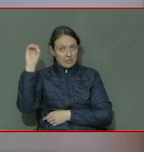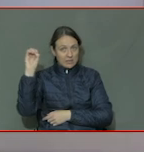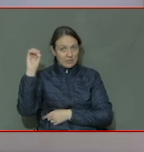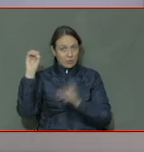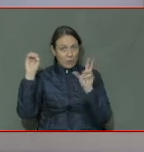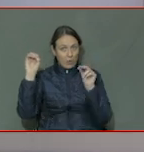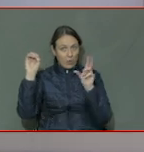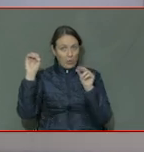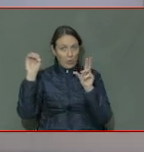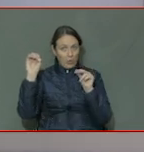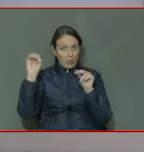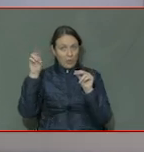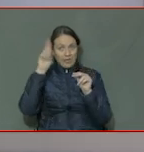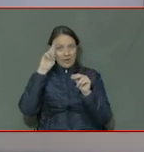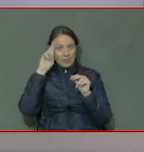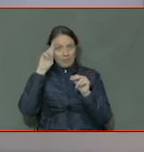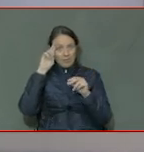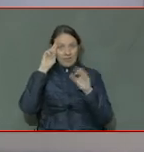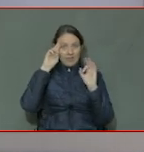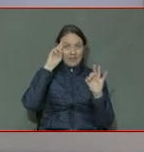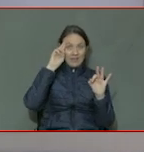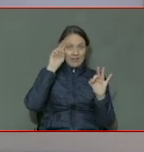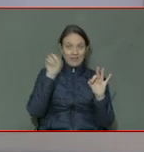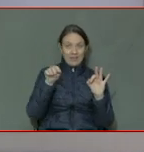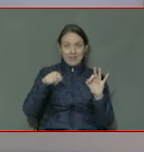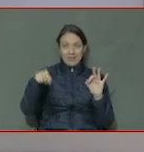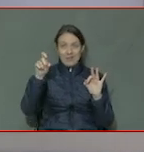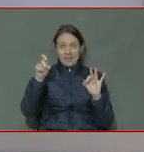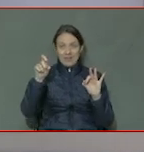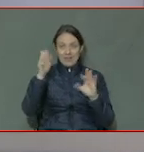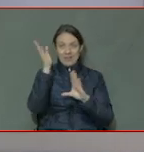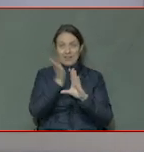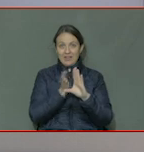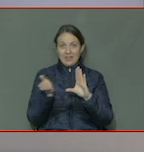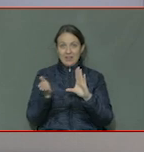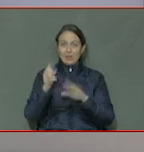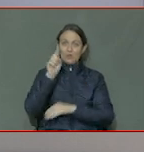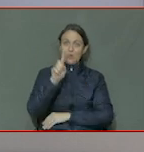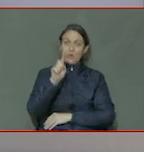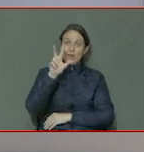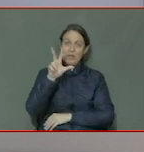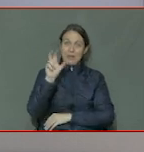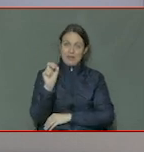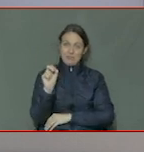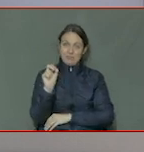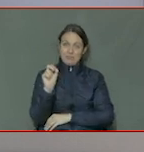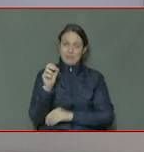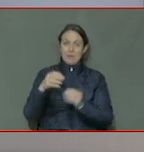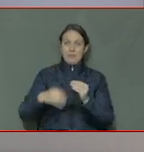It is the angle between f and delta x, which is 180 in this case.